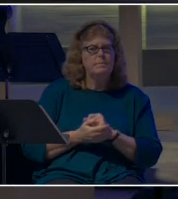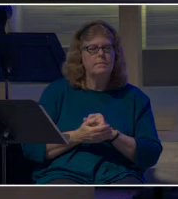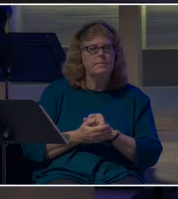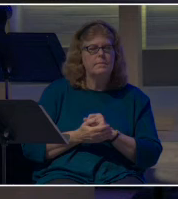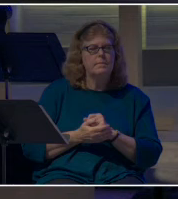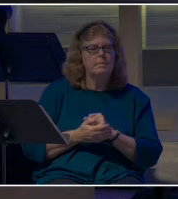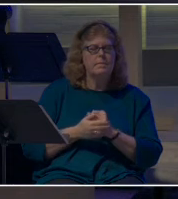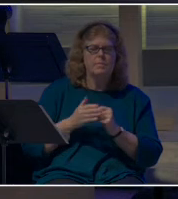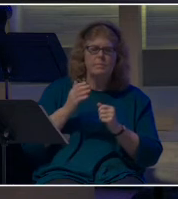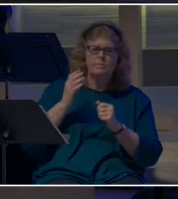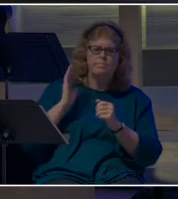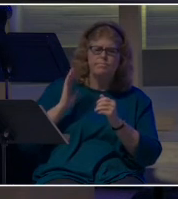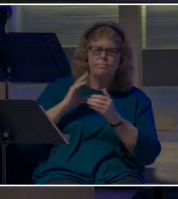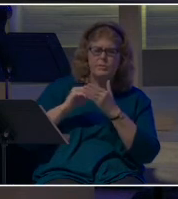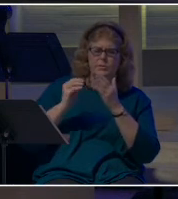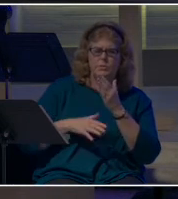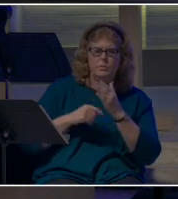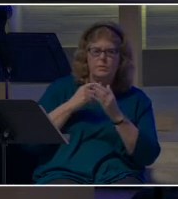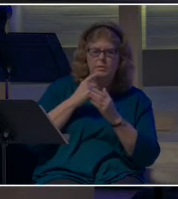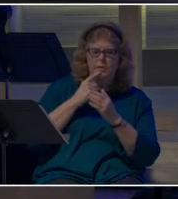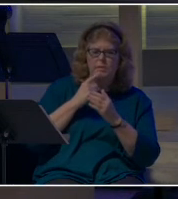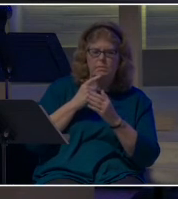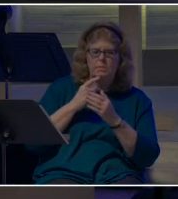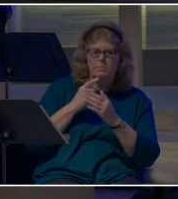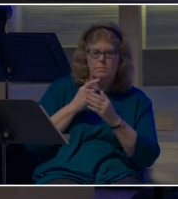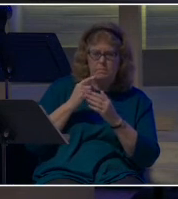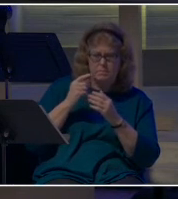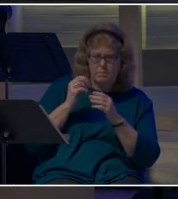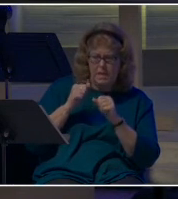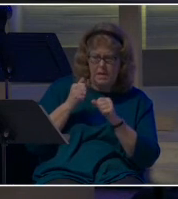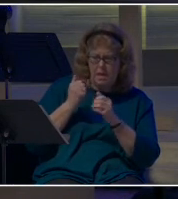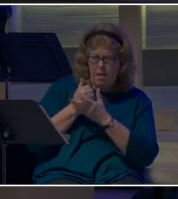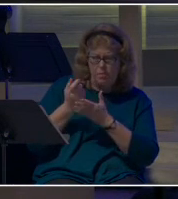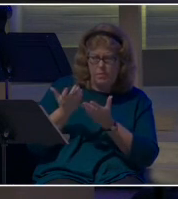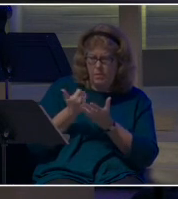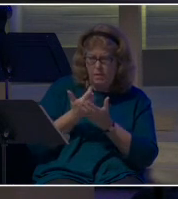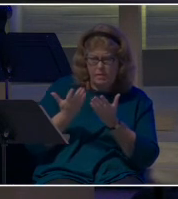And his former student said, "Is there anything I can do for you?"